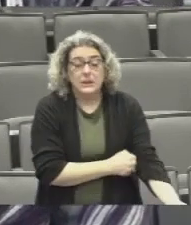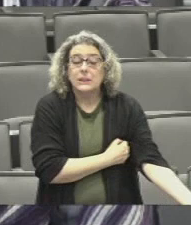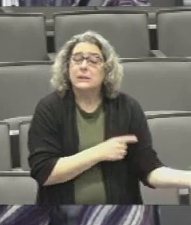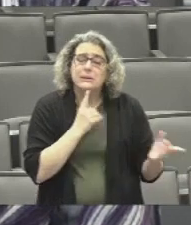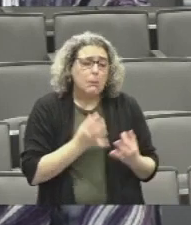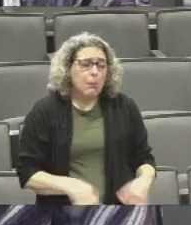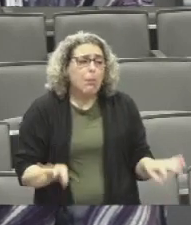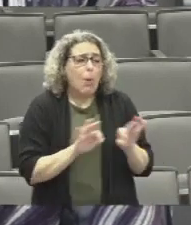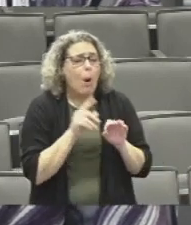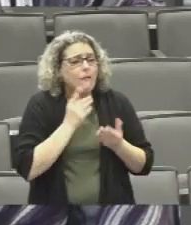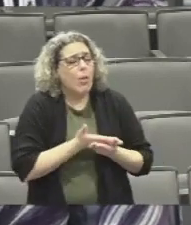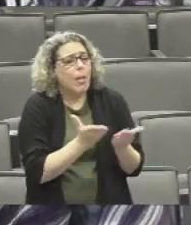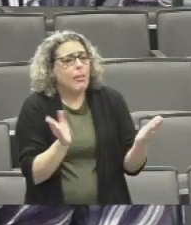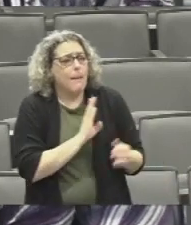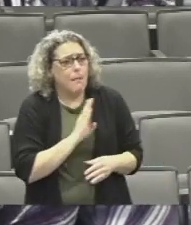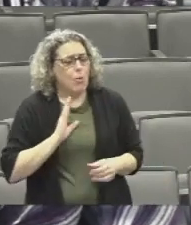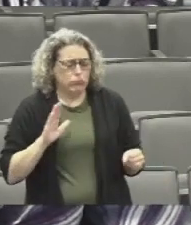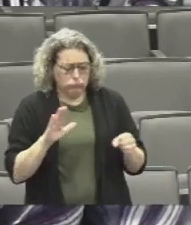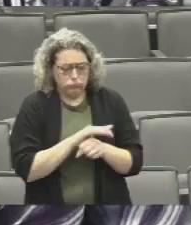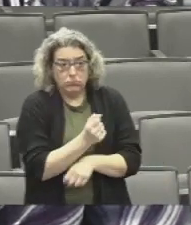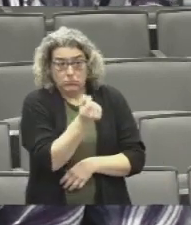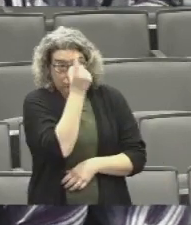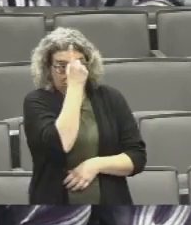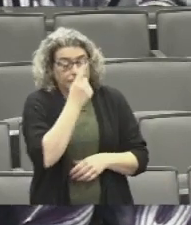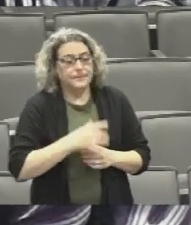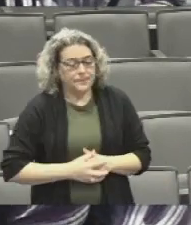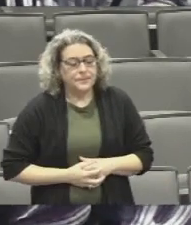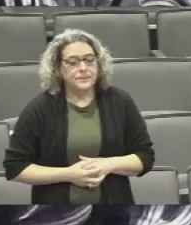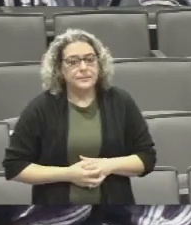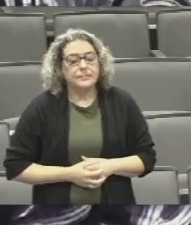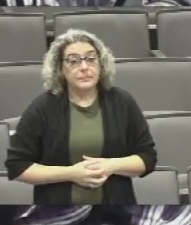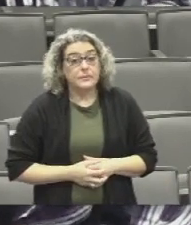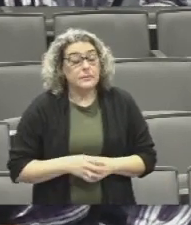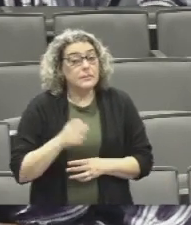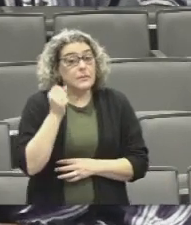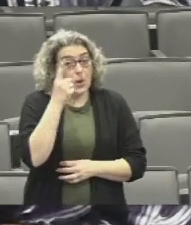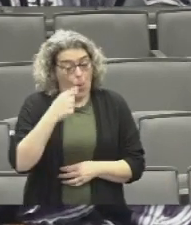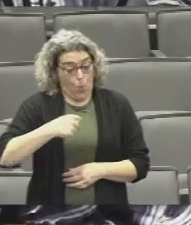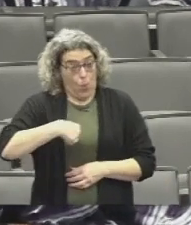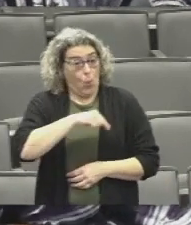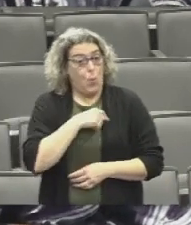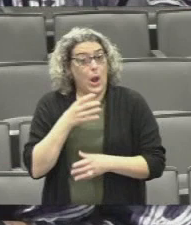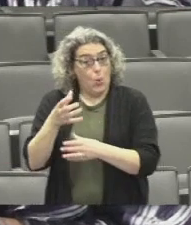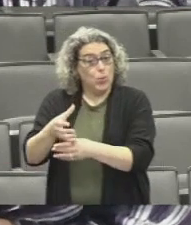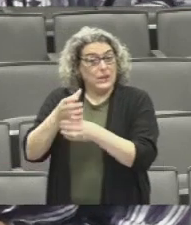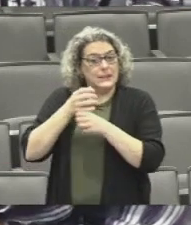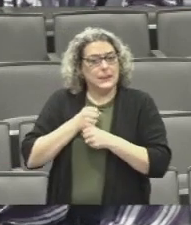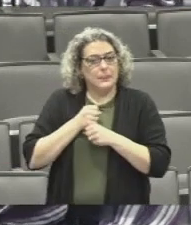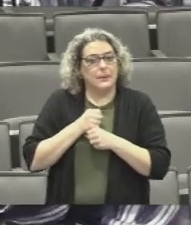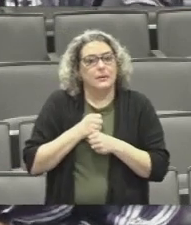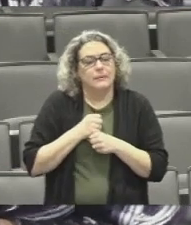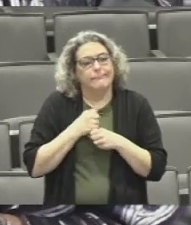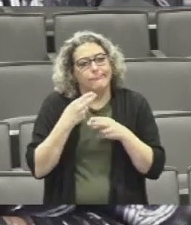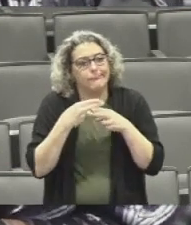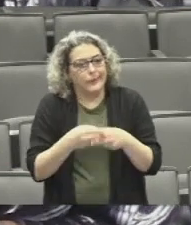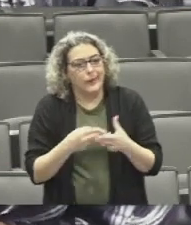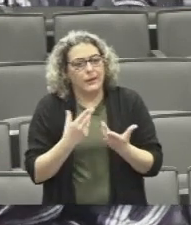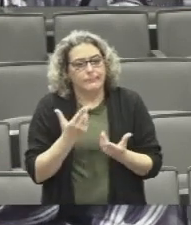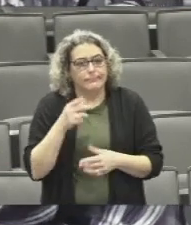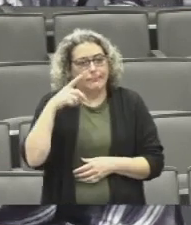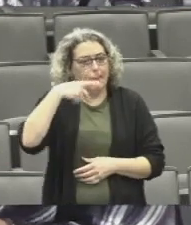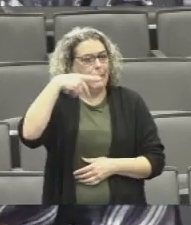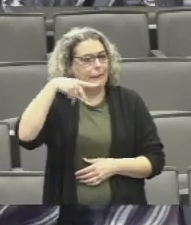for you as a board to know. So we are the recipient of what you call the hub for